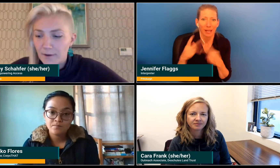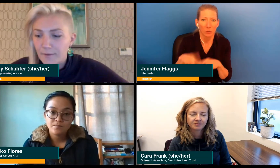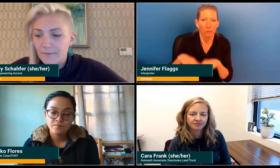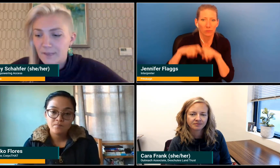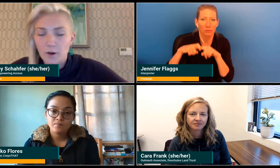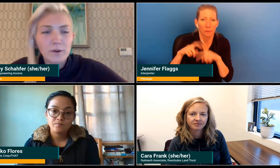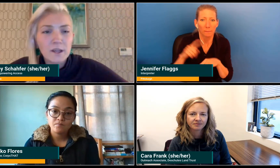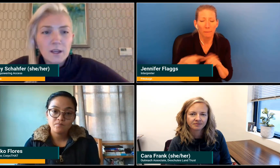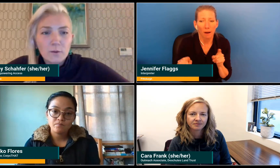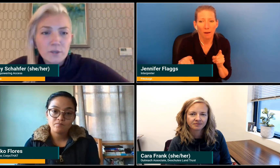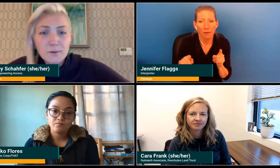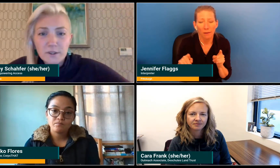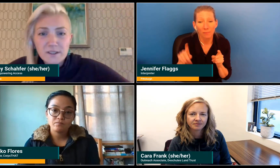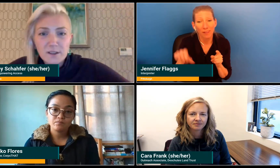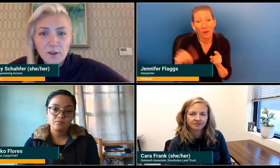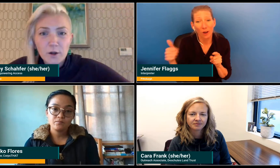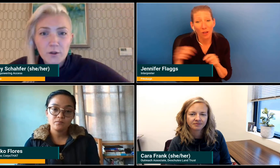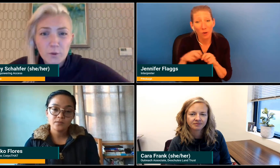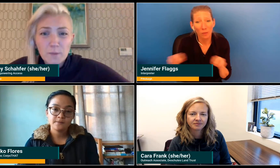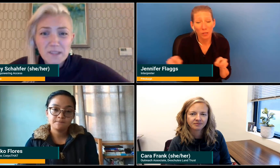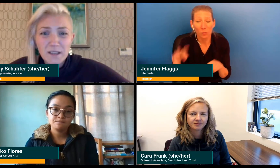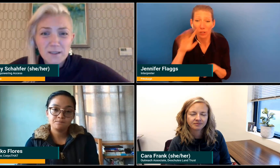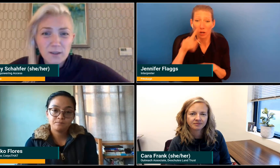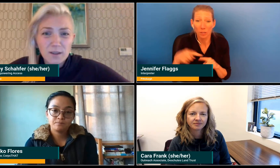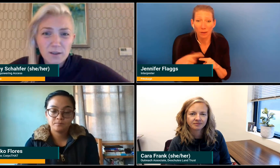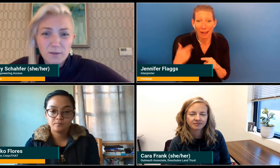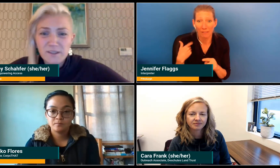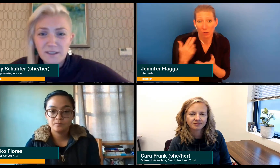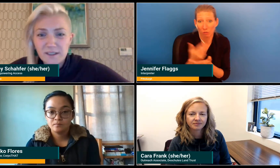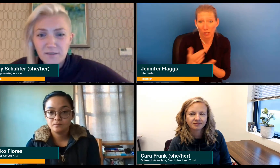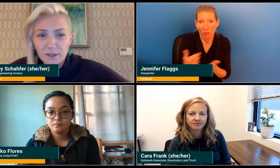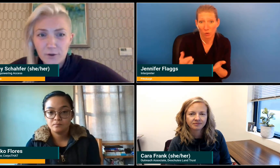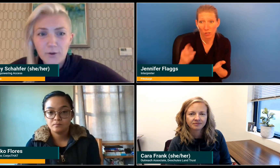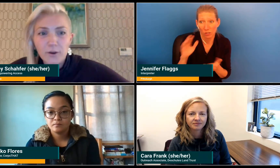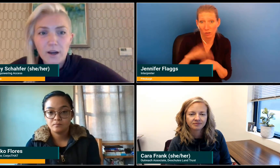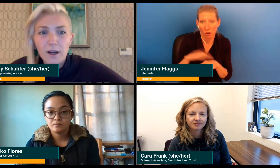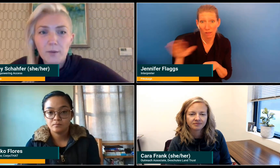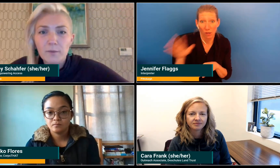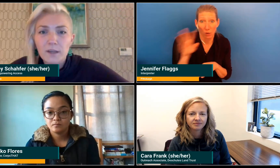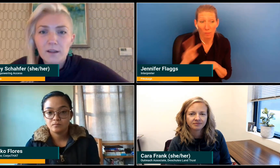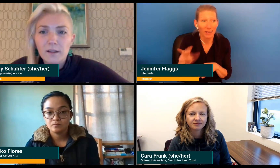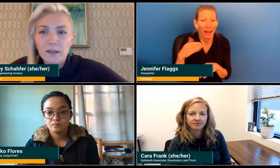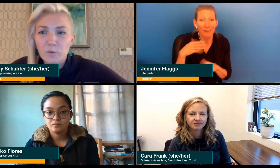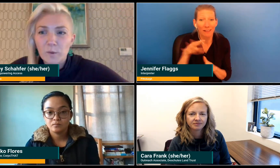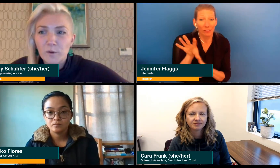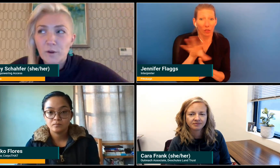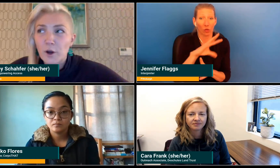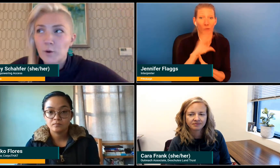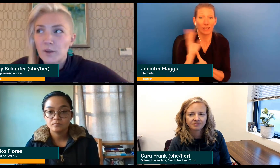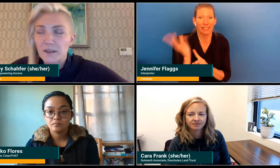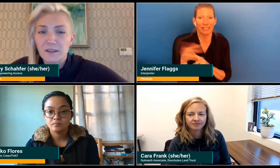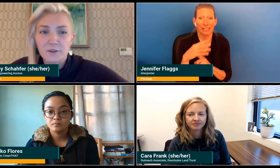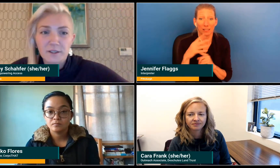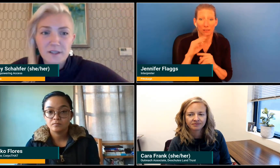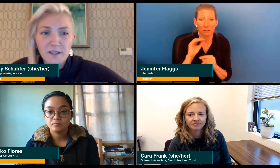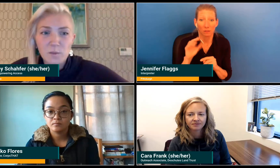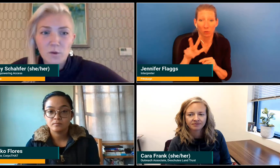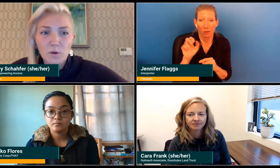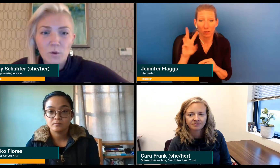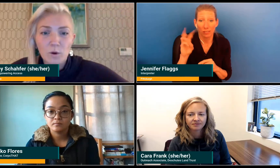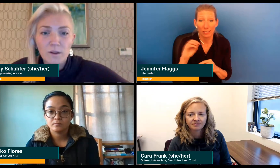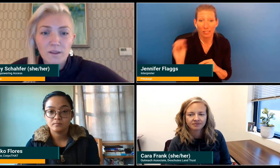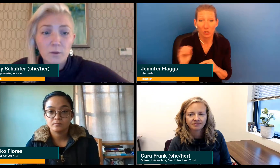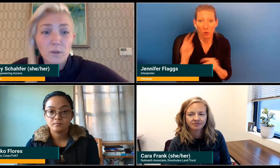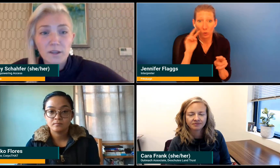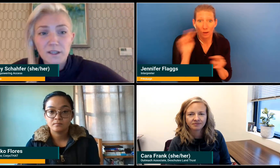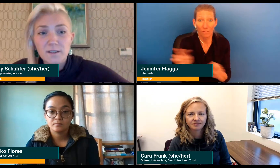having, resources on their website doing the 360 view, letting people know the things that are